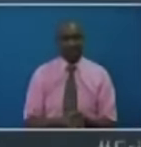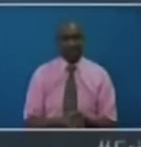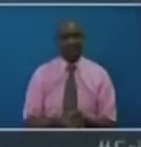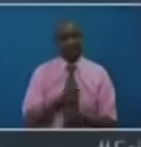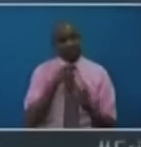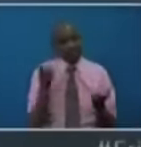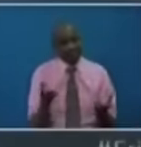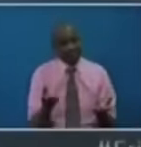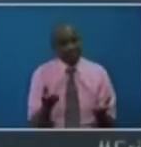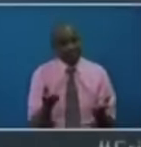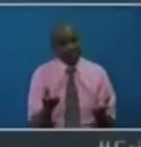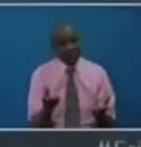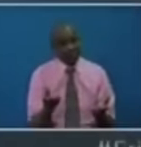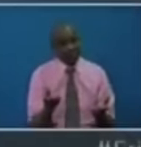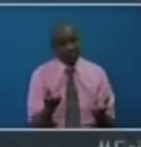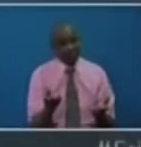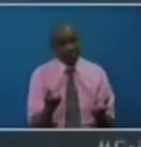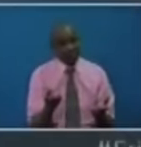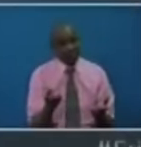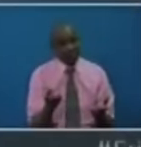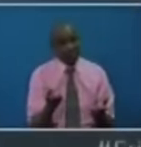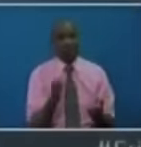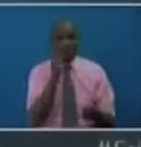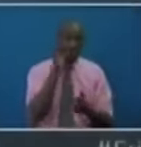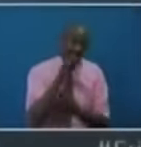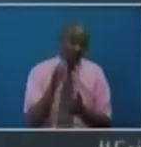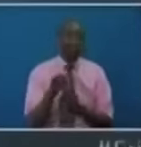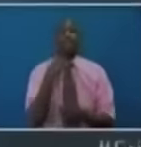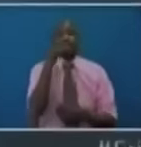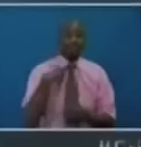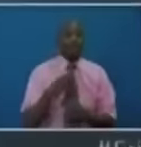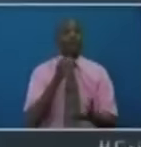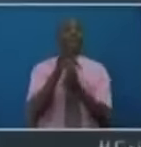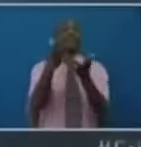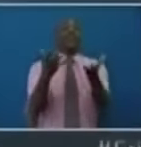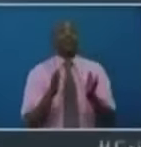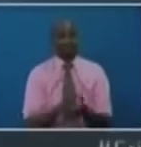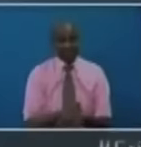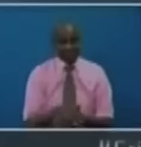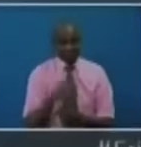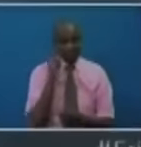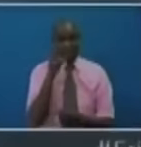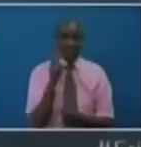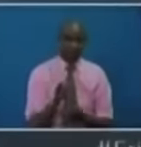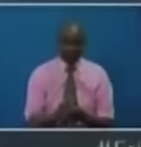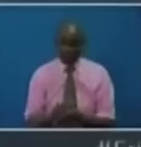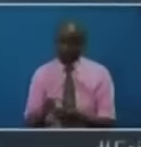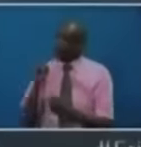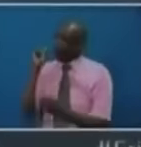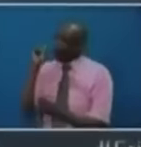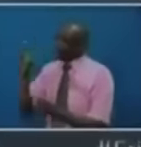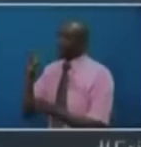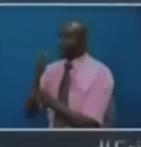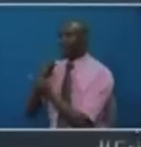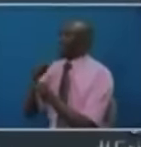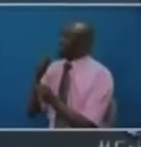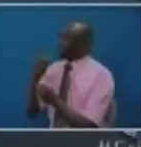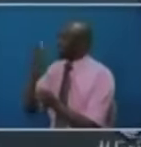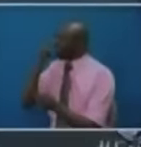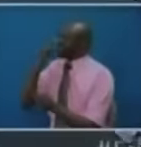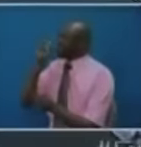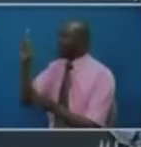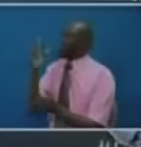But you see you're laughing. You okay, see. Stop. Uh-huh. I stop. Okay, can you just say we continue